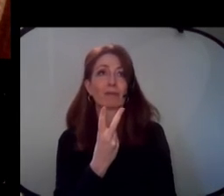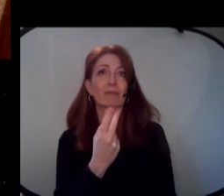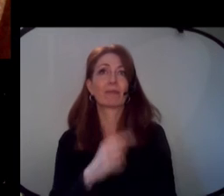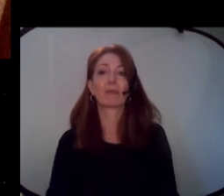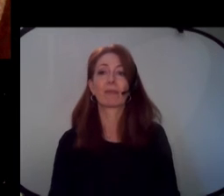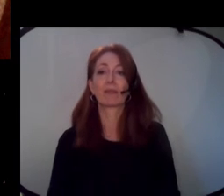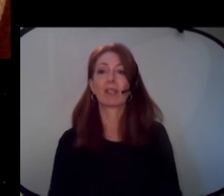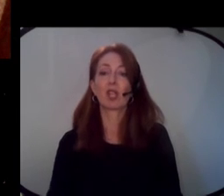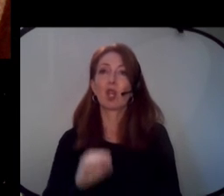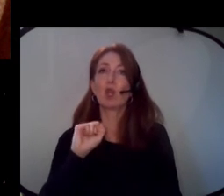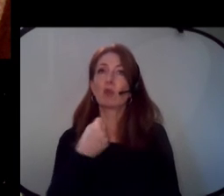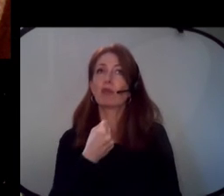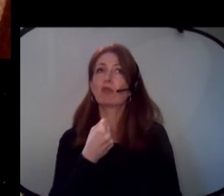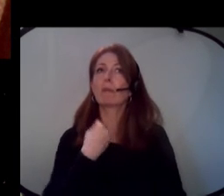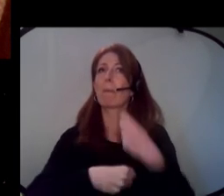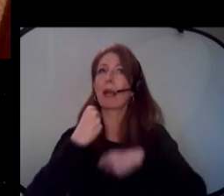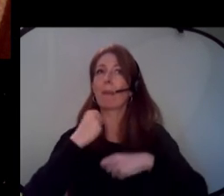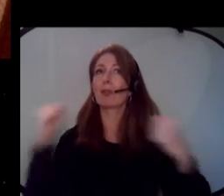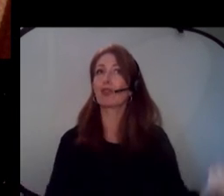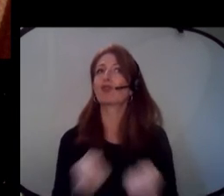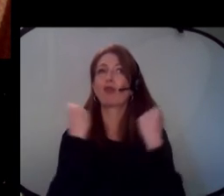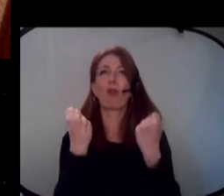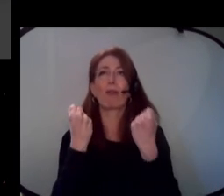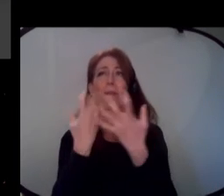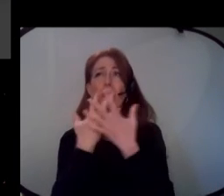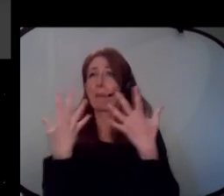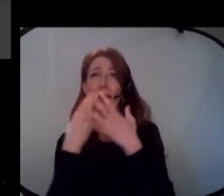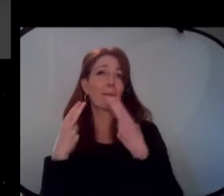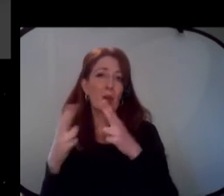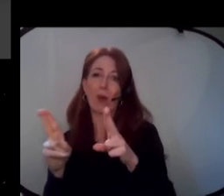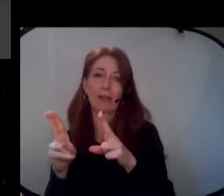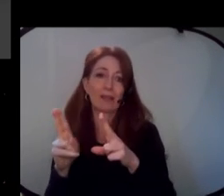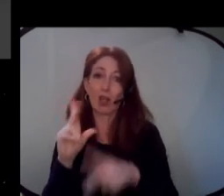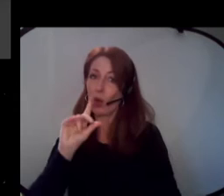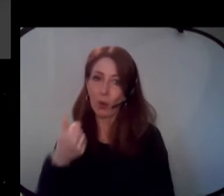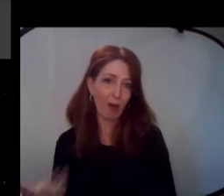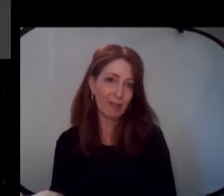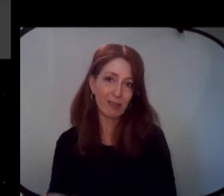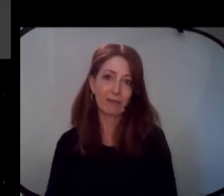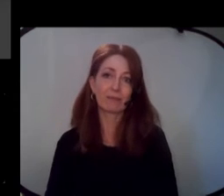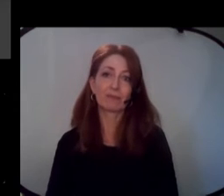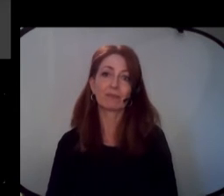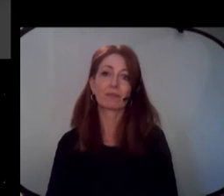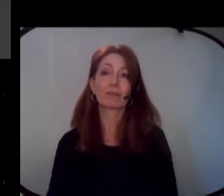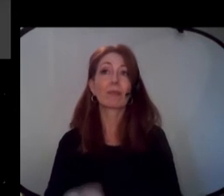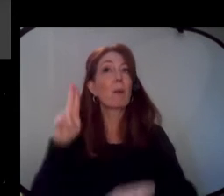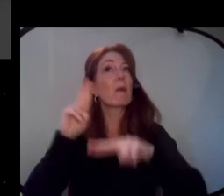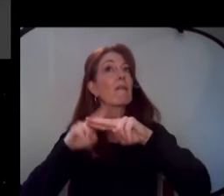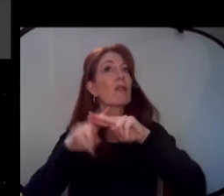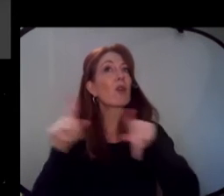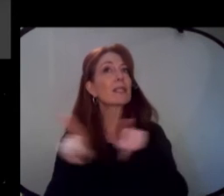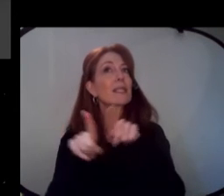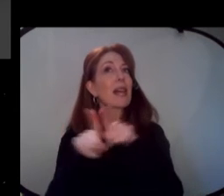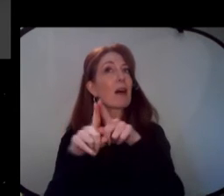You were supposed to be a strong woman, but in so many ways you couldn't be. Yes. Of course, in Florence itself, you also have the duchesses